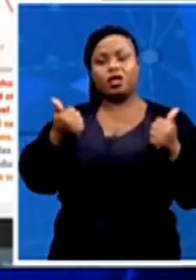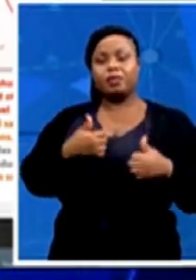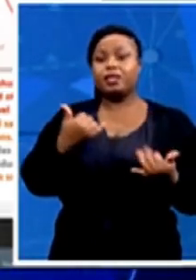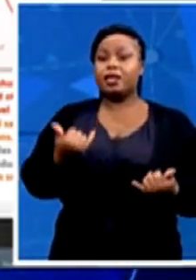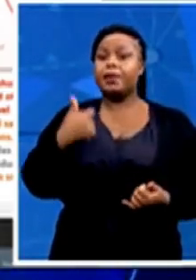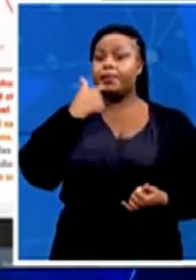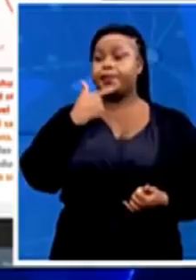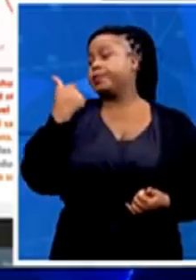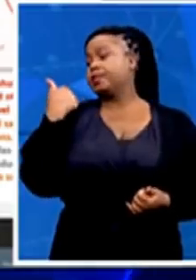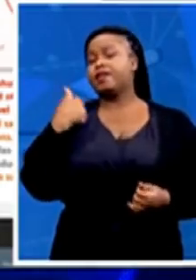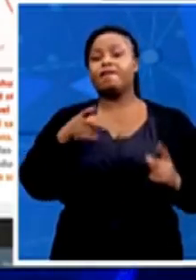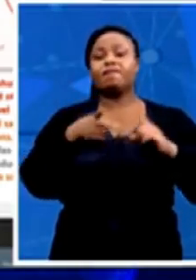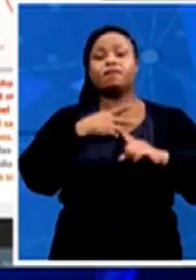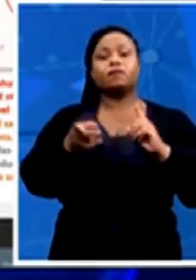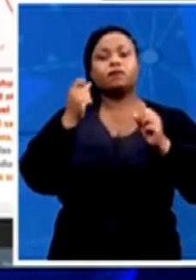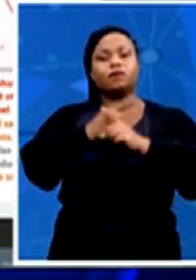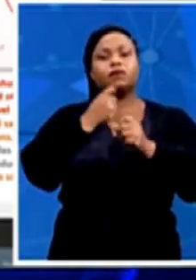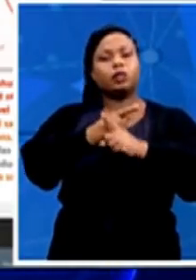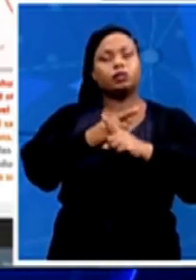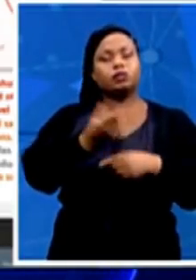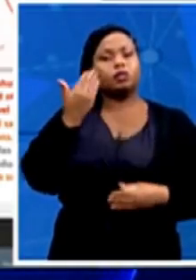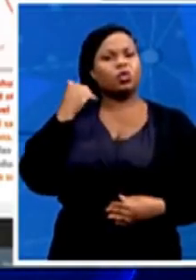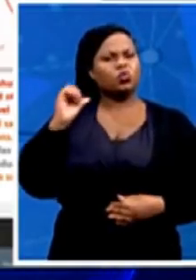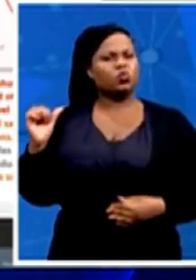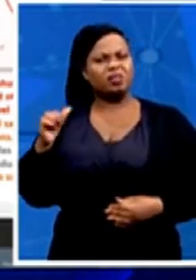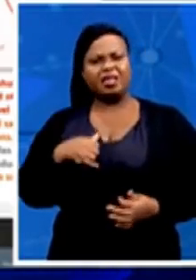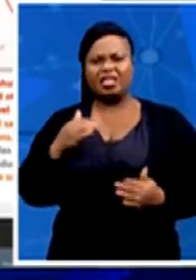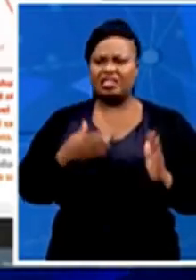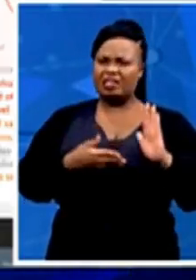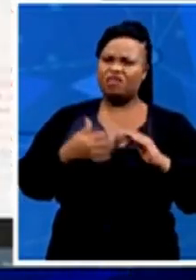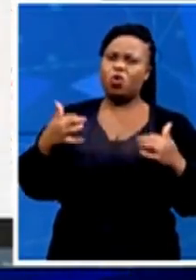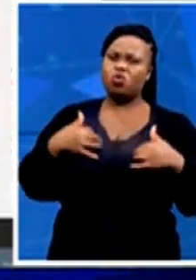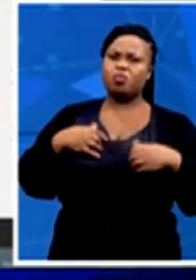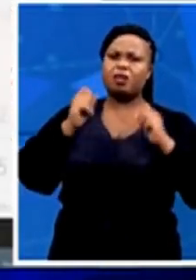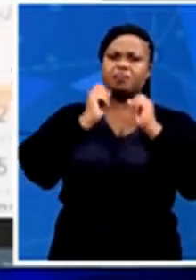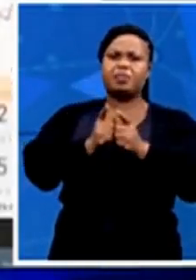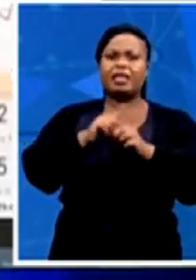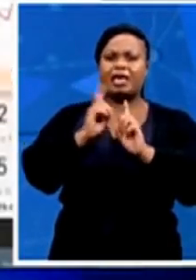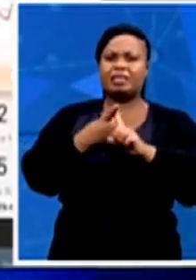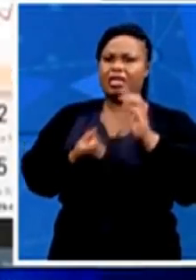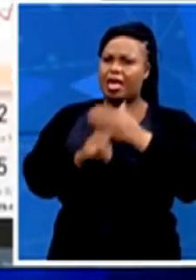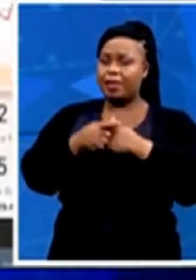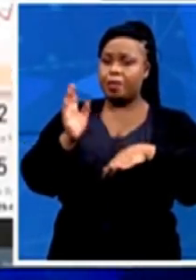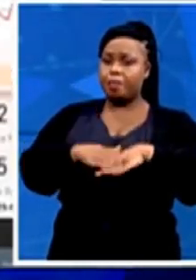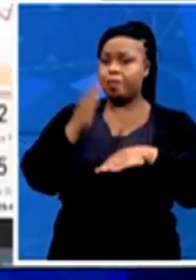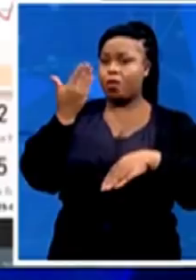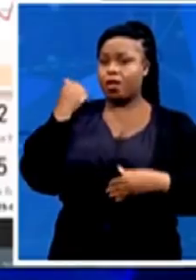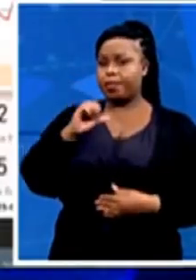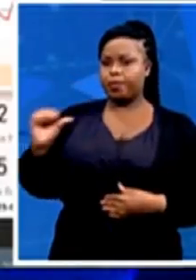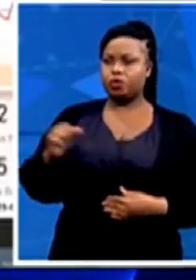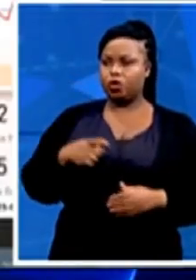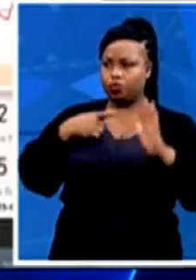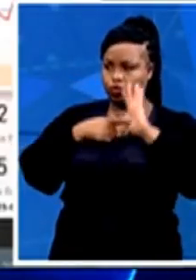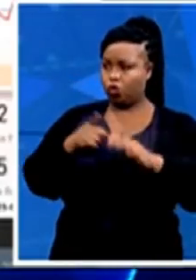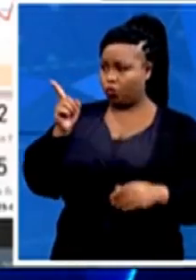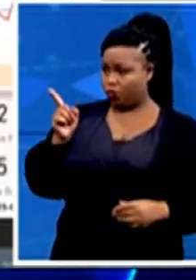week before, there was some increase in trauma, which we reported last week. And what we're about to show you now is that